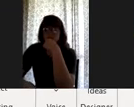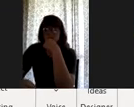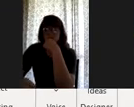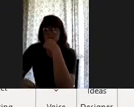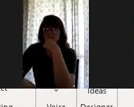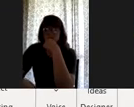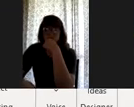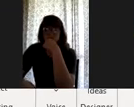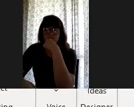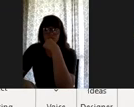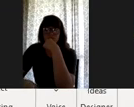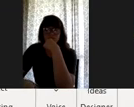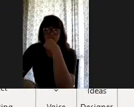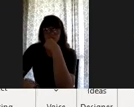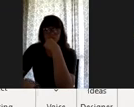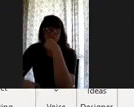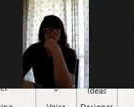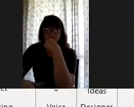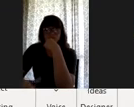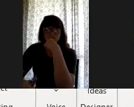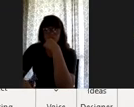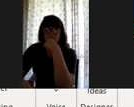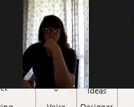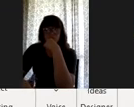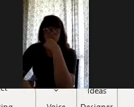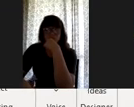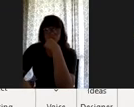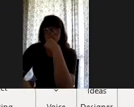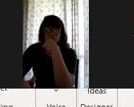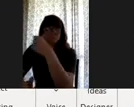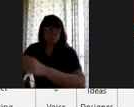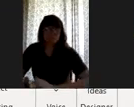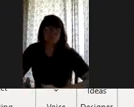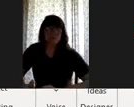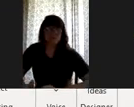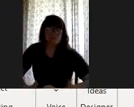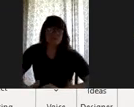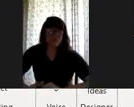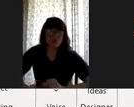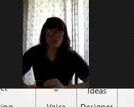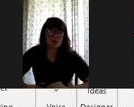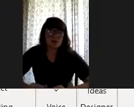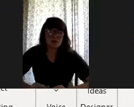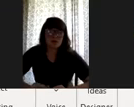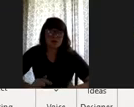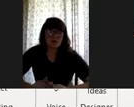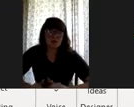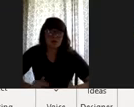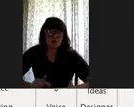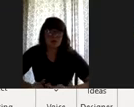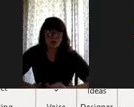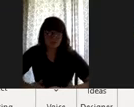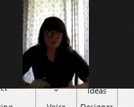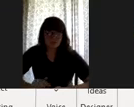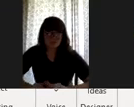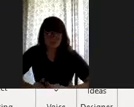unbelievers. But the wrath of God and the righteous God is revealed at the same time. But it all affects how, what do you think